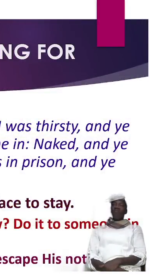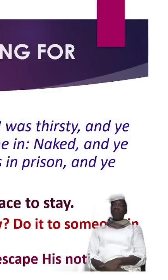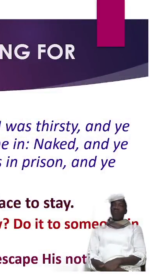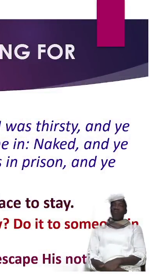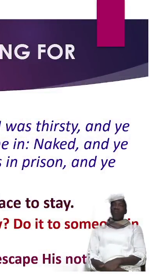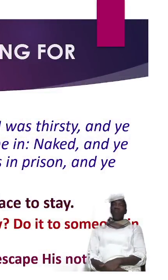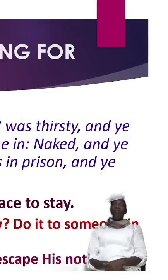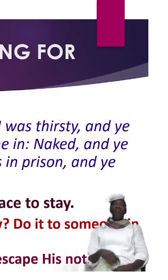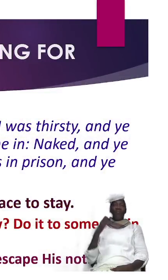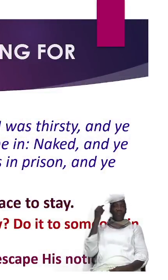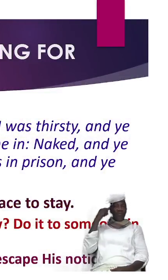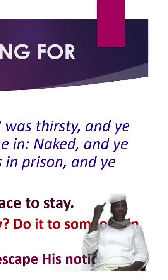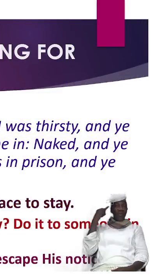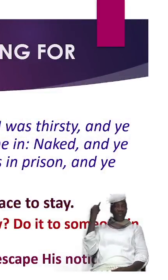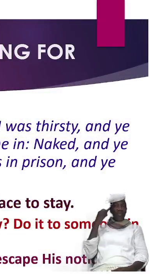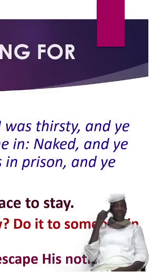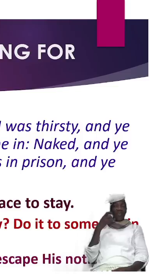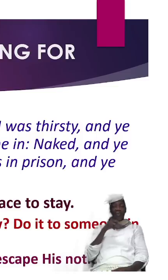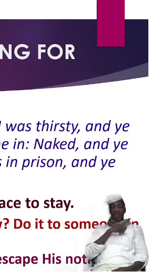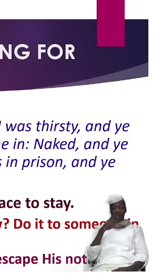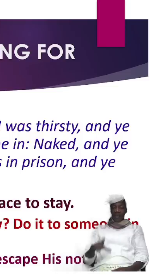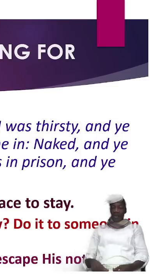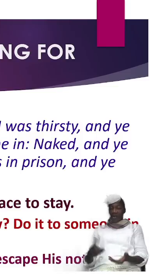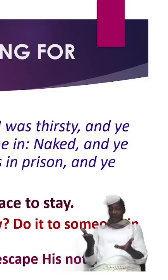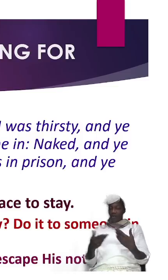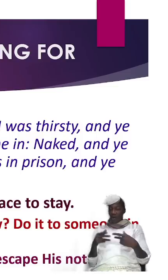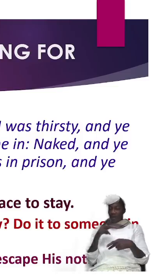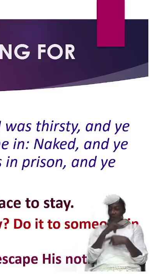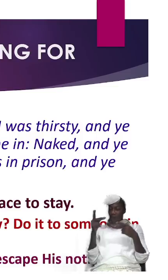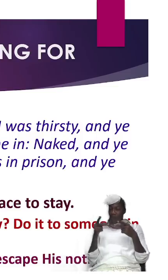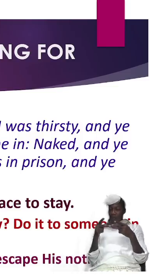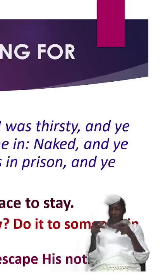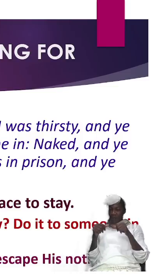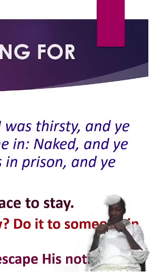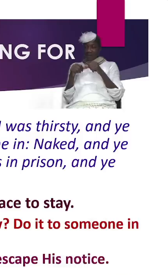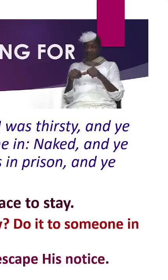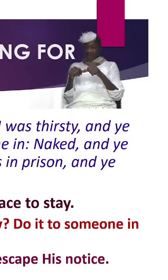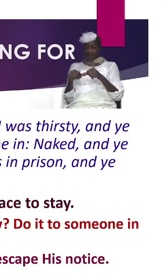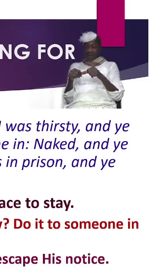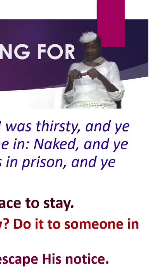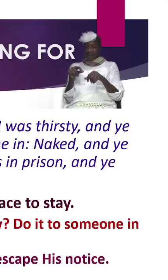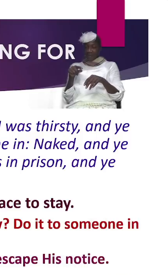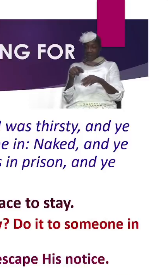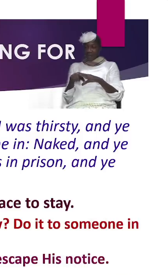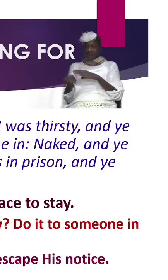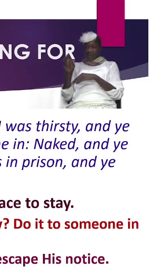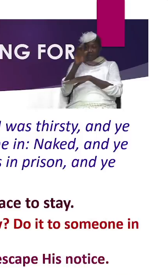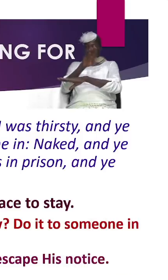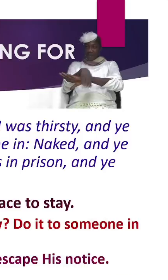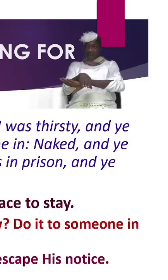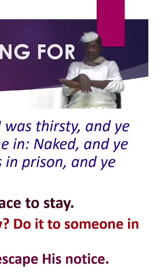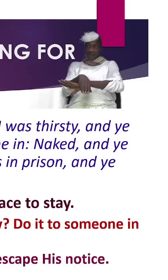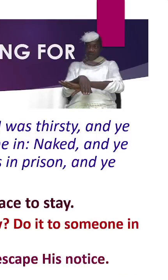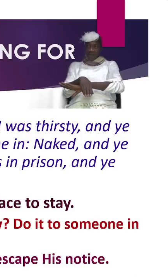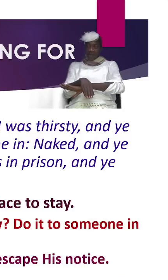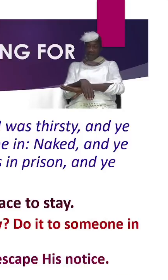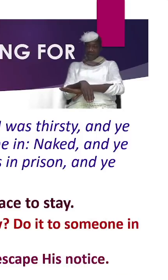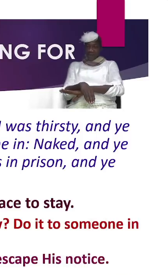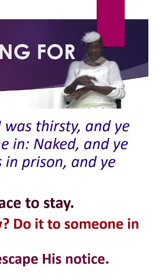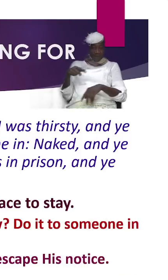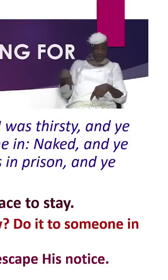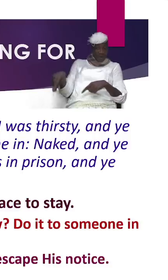Imagine that the Lord wanted a place to stay this evening. You know that we'll be fighting with each other for him to come to our